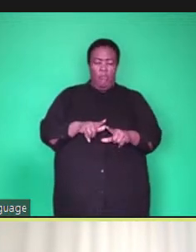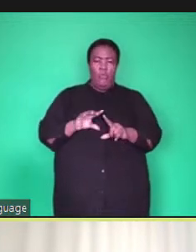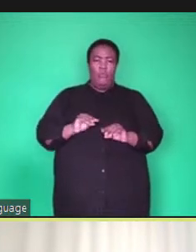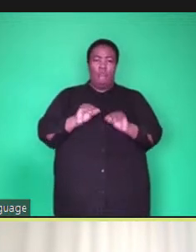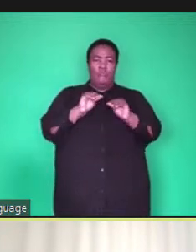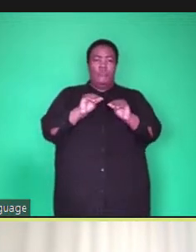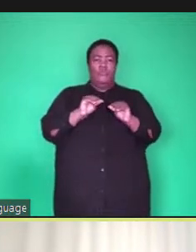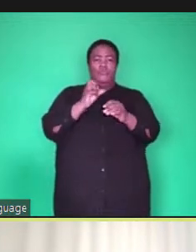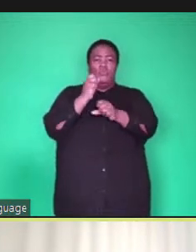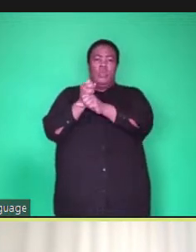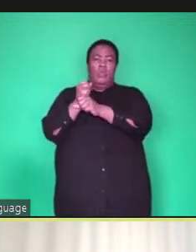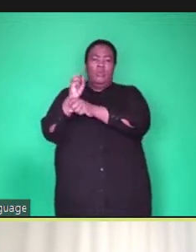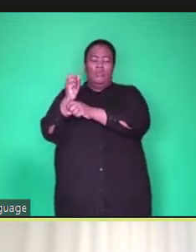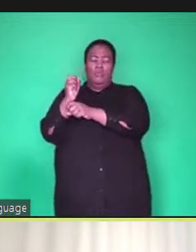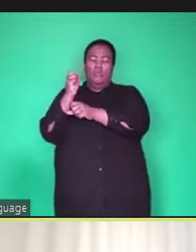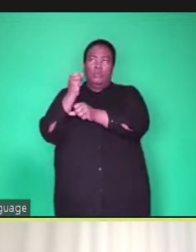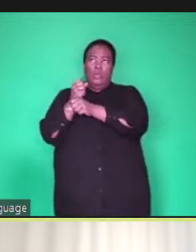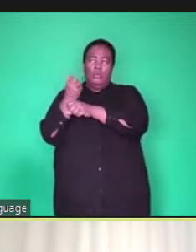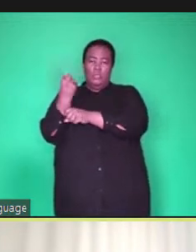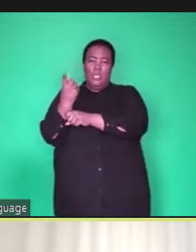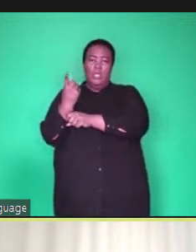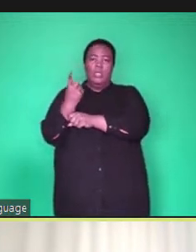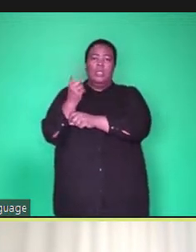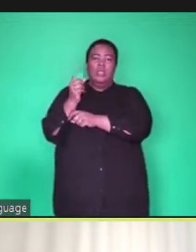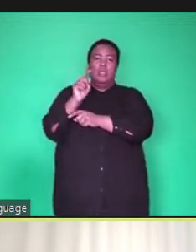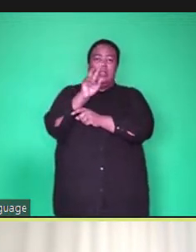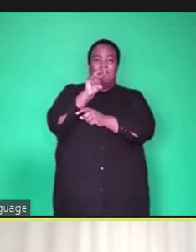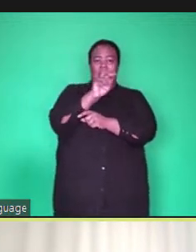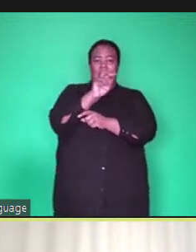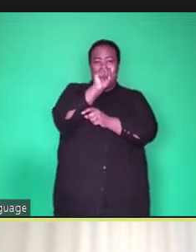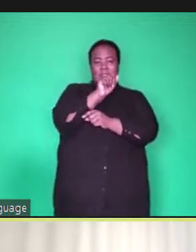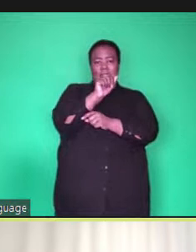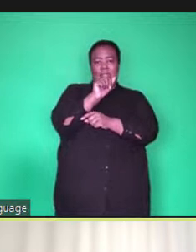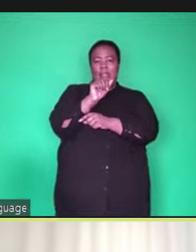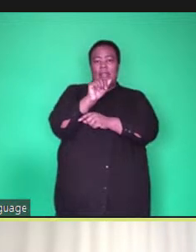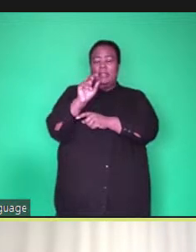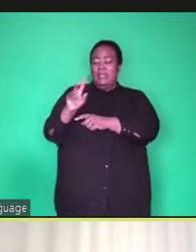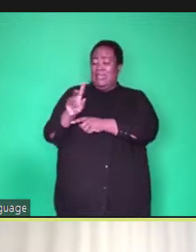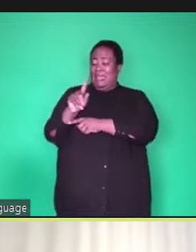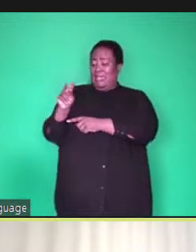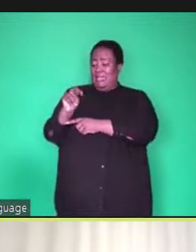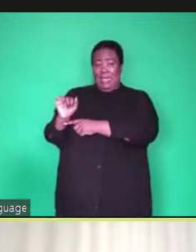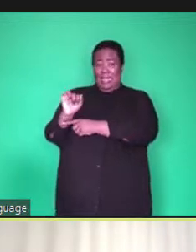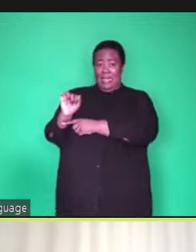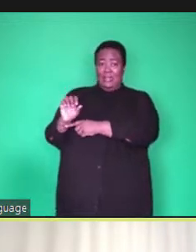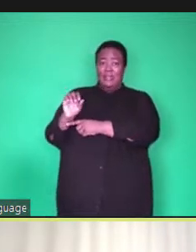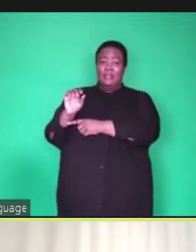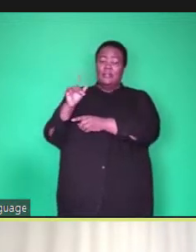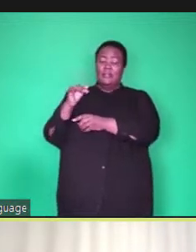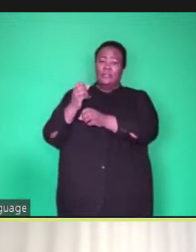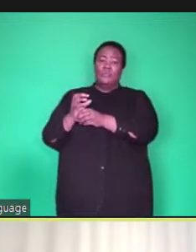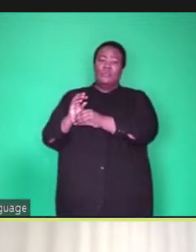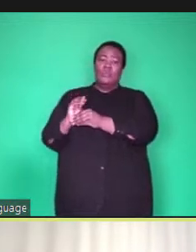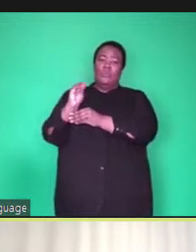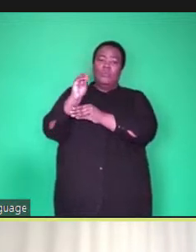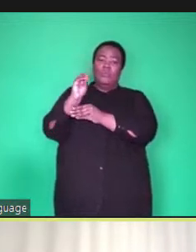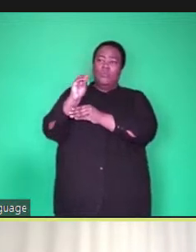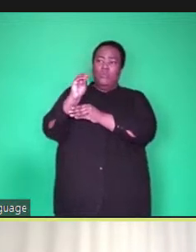between KwaZulu-Natal and Gauteng, and also between the Eastern Cape and the Western Cape. Those are, I think, the key